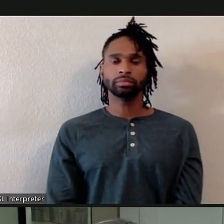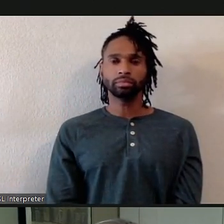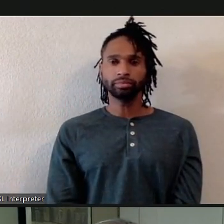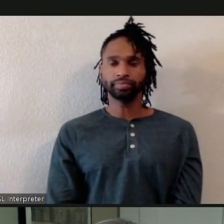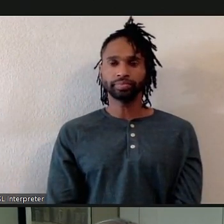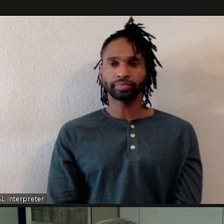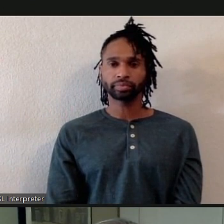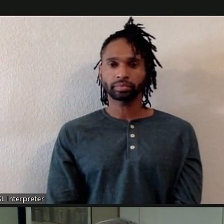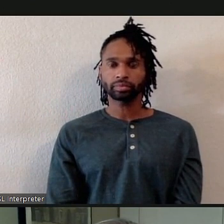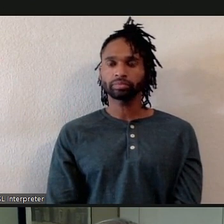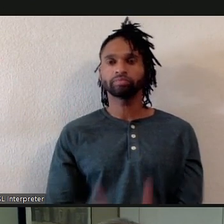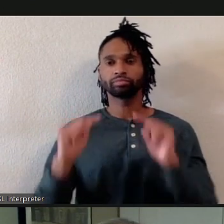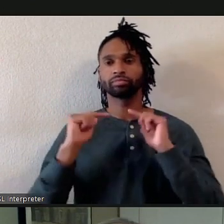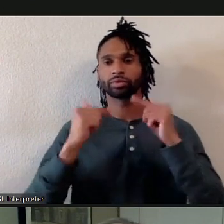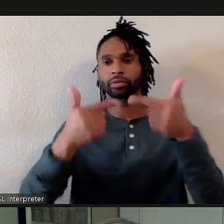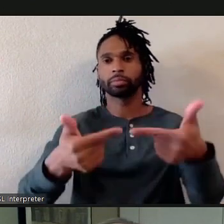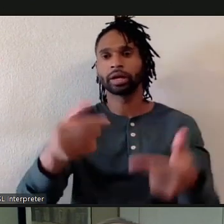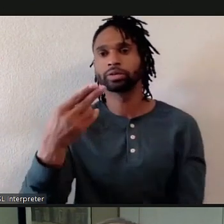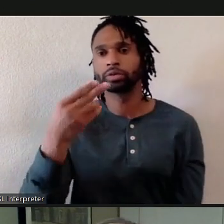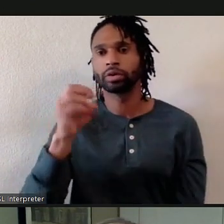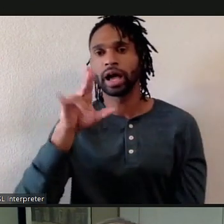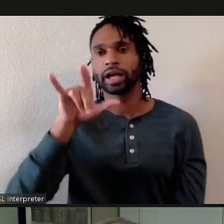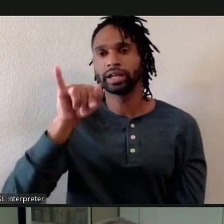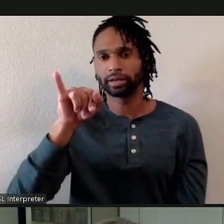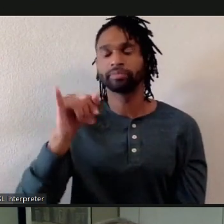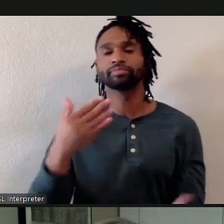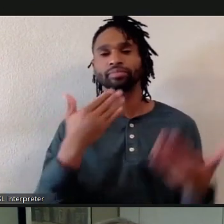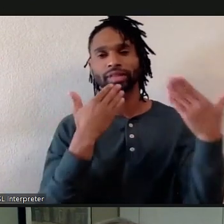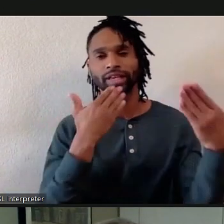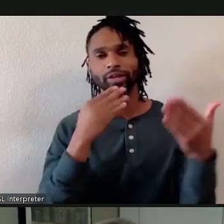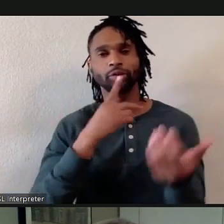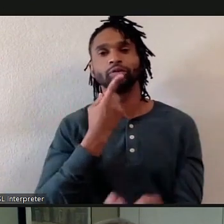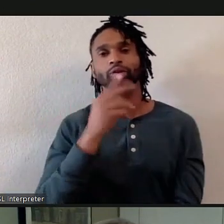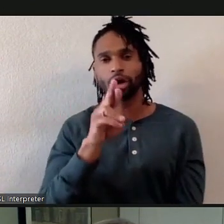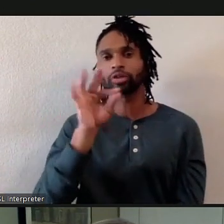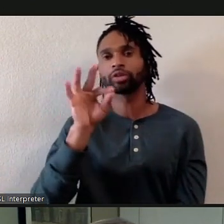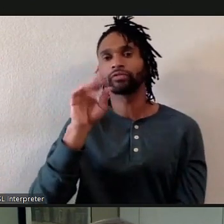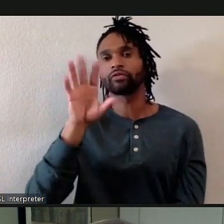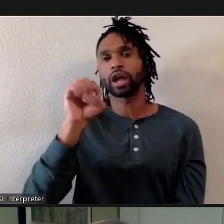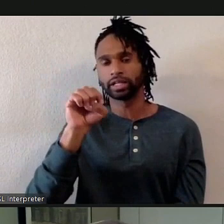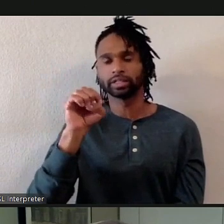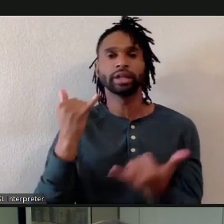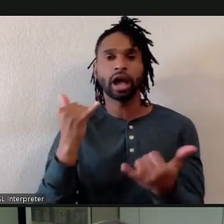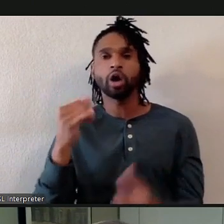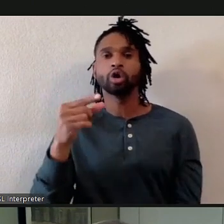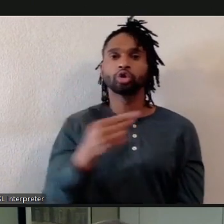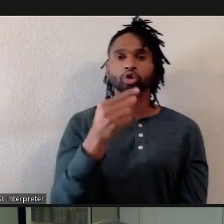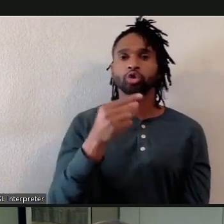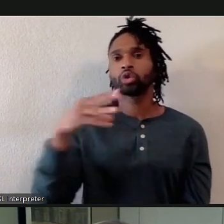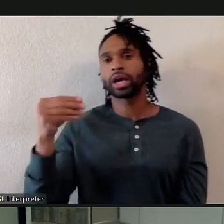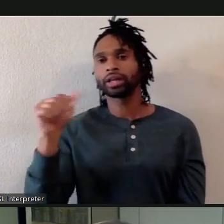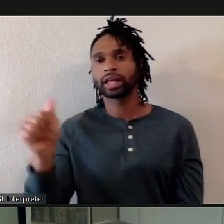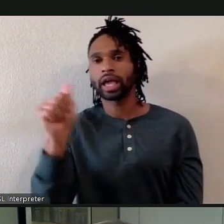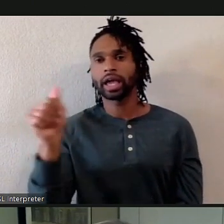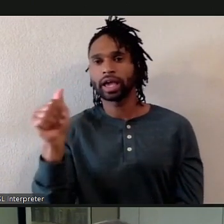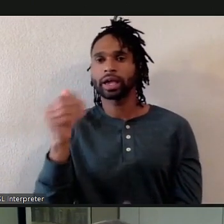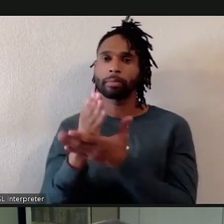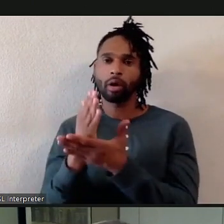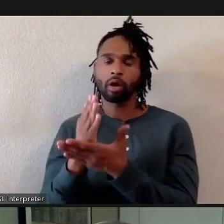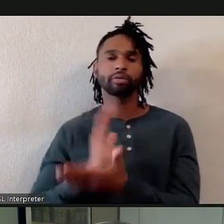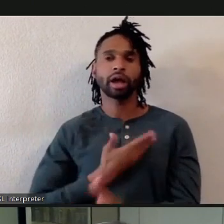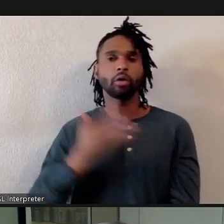I'll turn it back to Heidi. Thank you. Yes, thank you, Dr. France. And so now we'll take it over to the Q&A portion of our